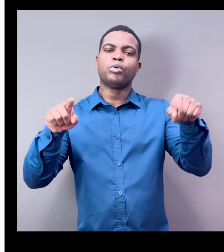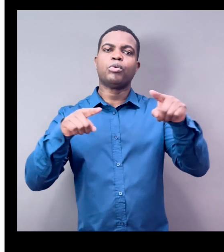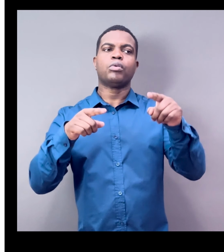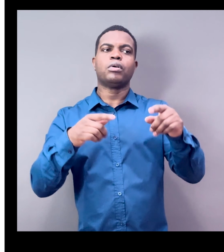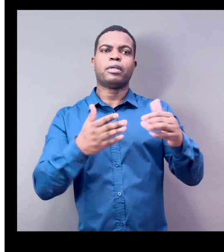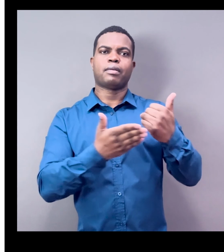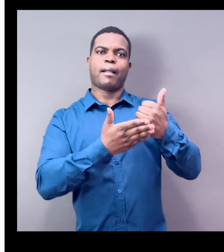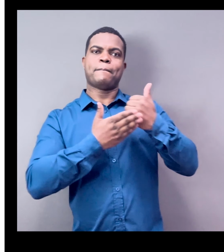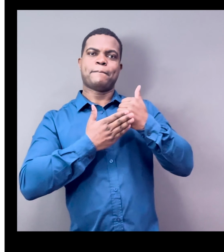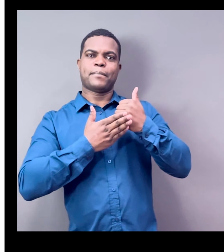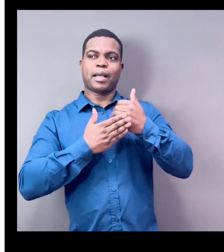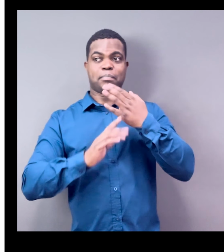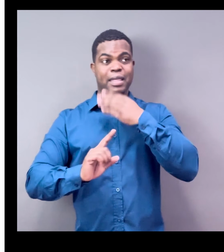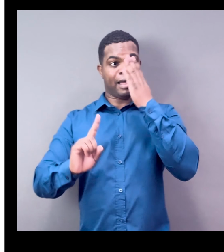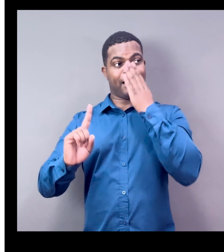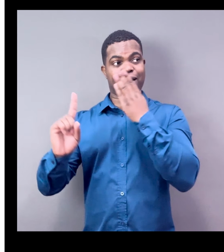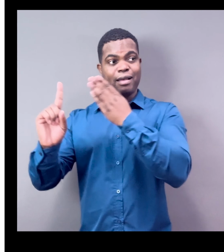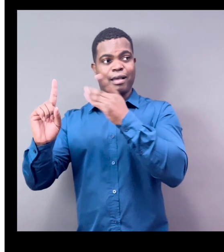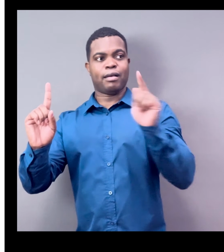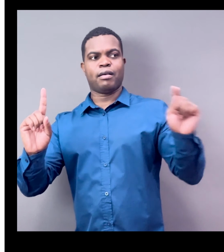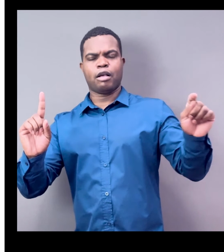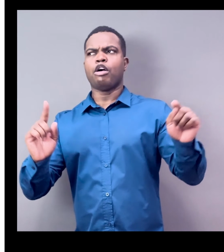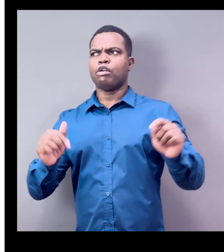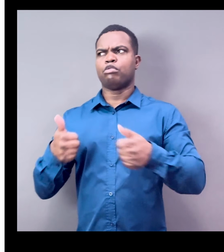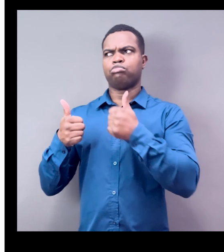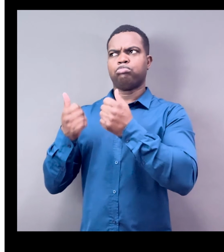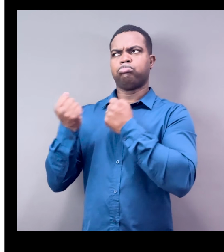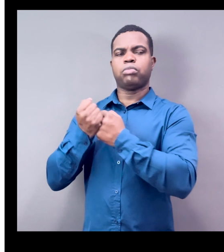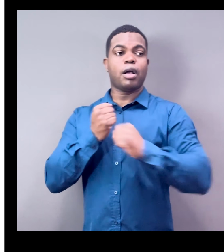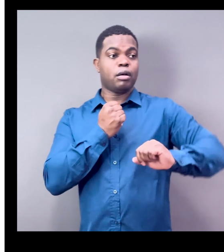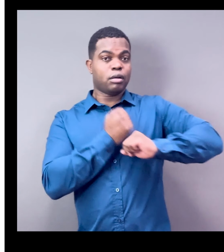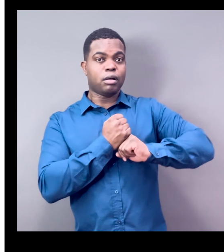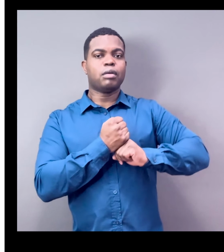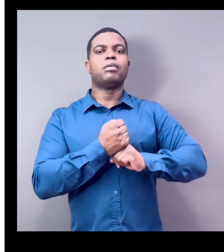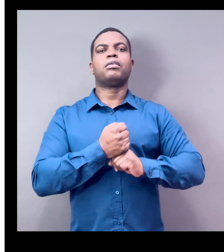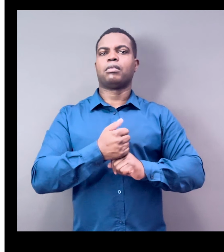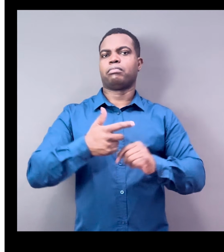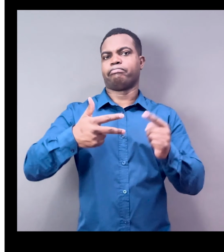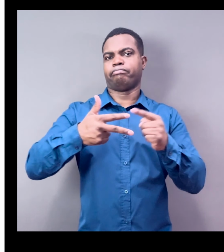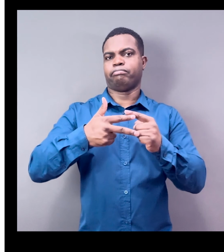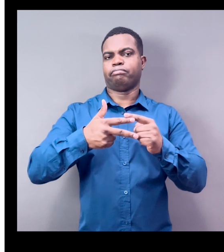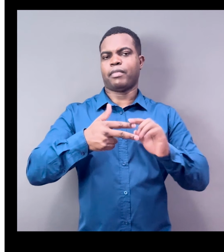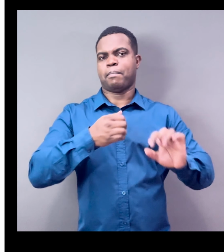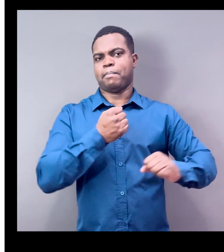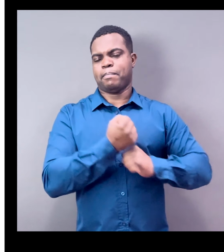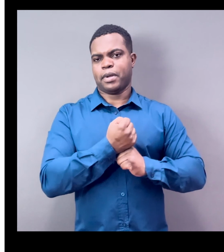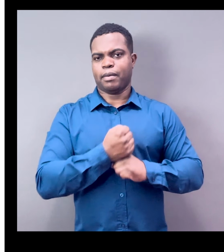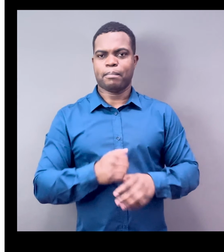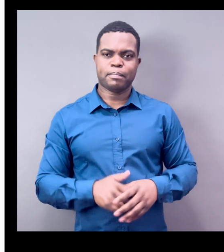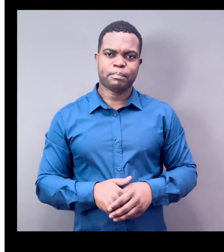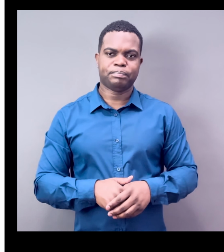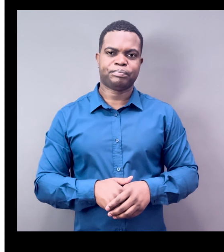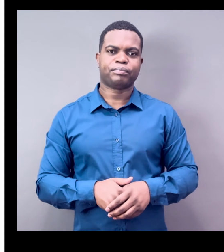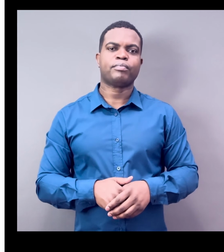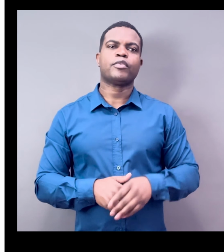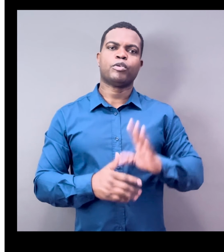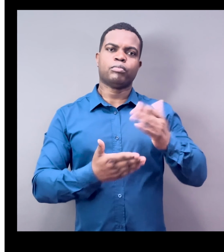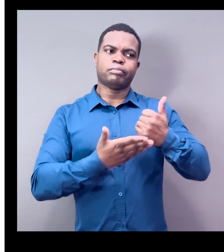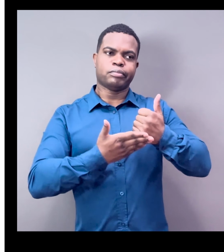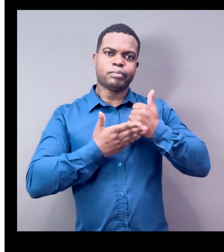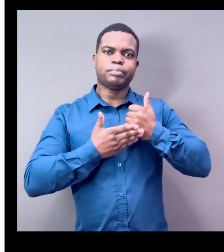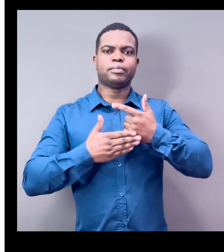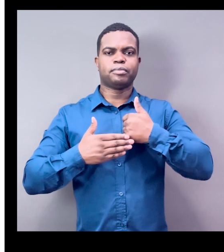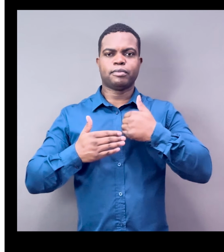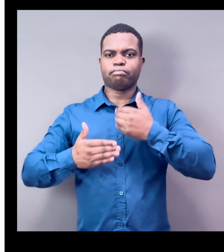people will help to support your initiative. They will give you that backup.